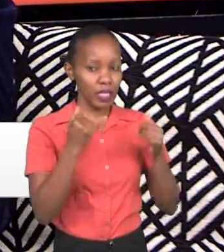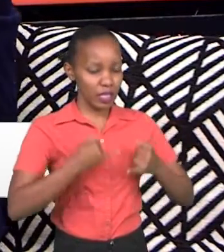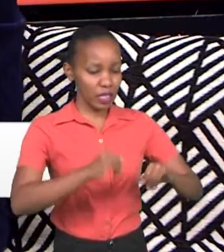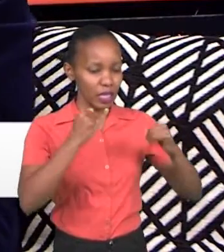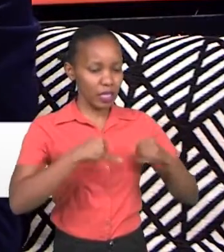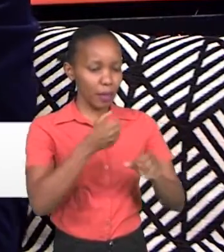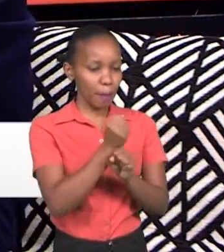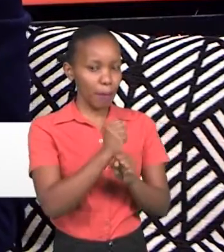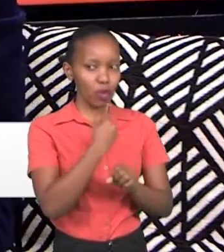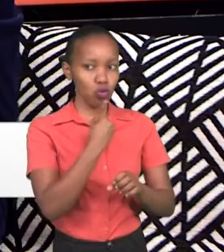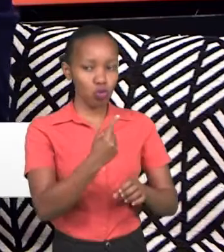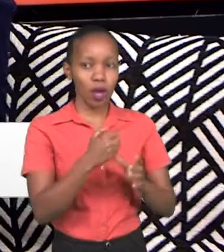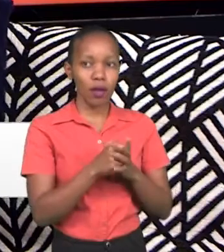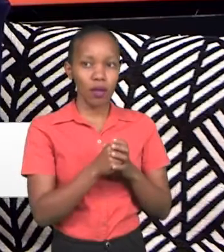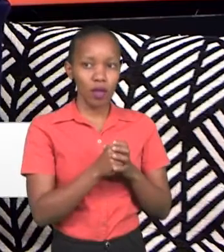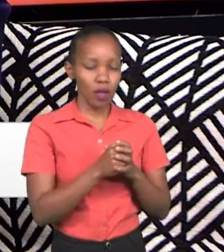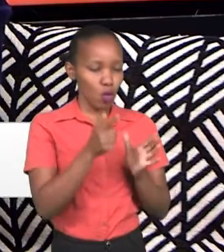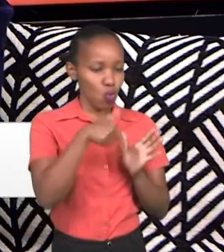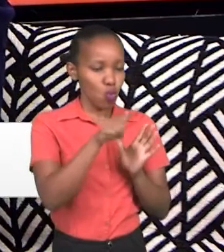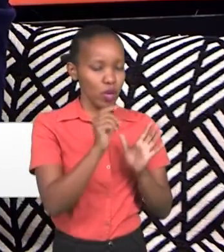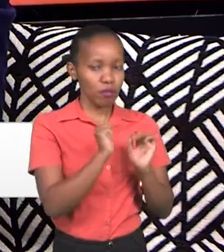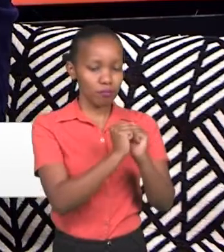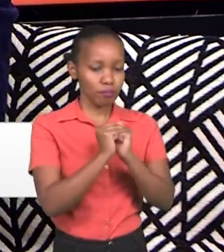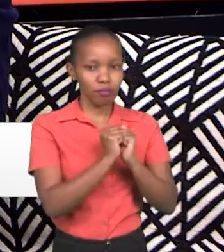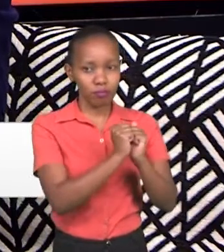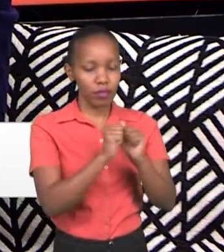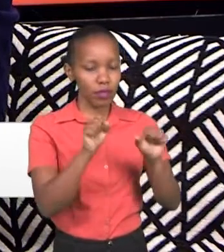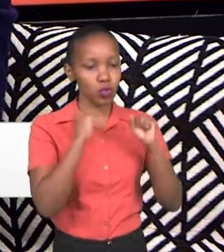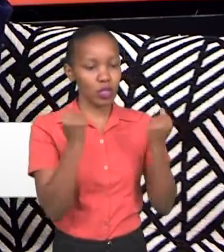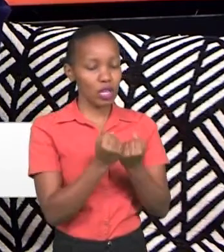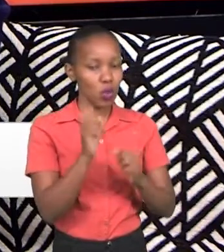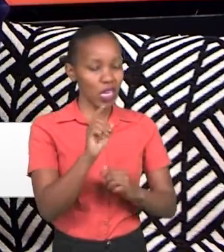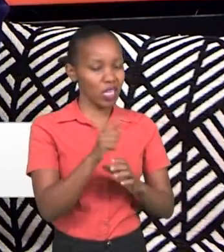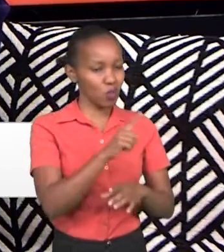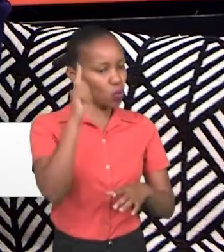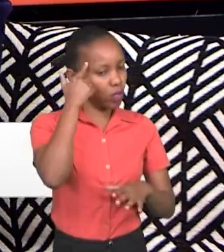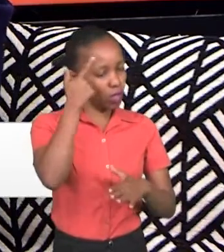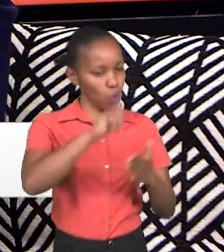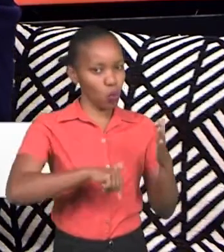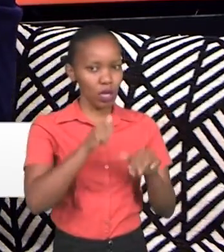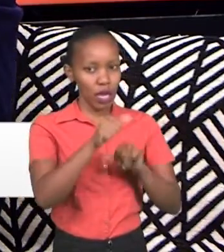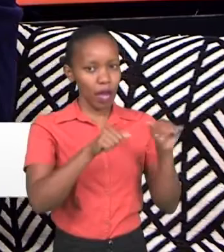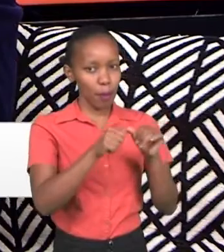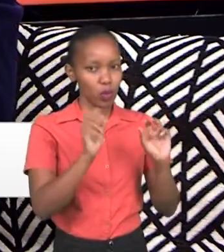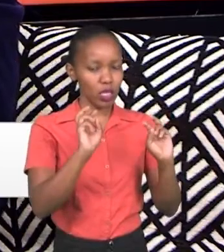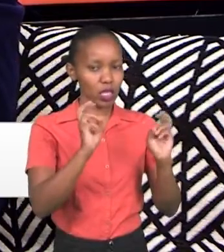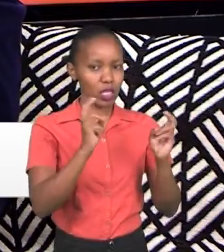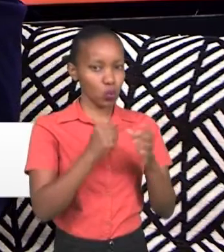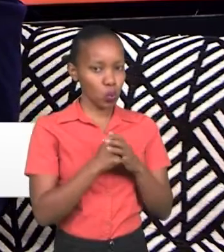to make sure that we are indeed at par with even societal demands, what do you think about now the issue